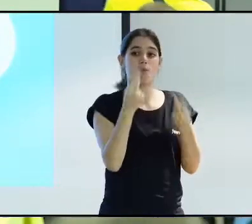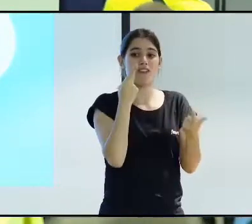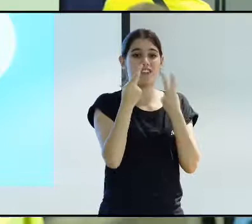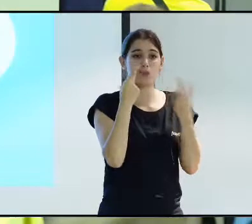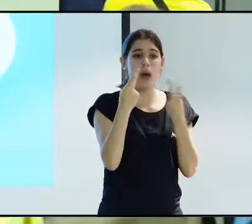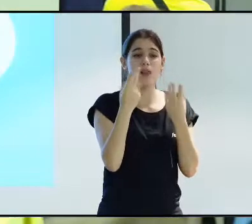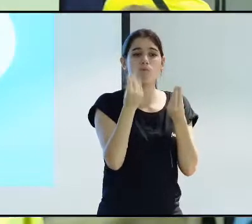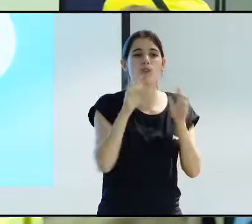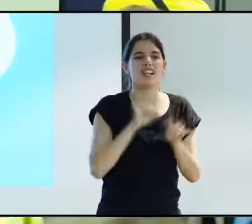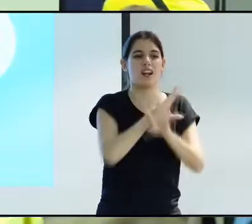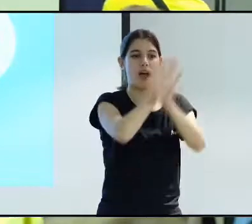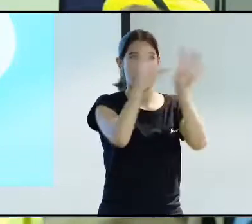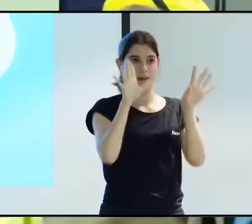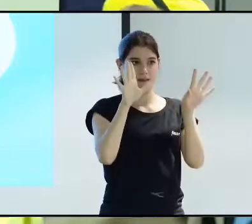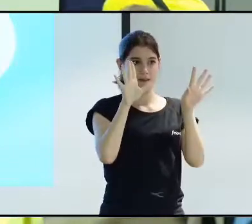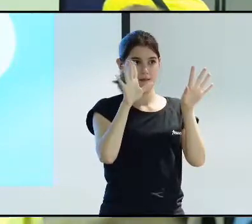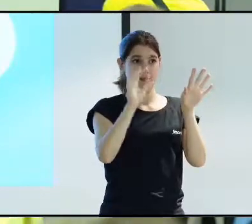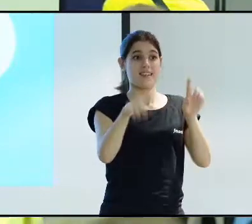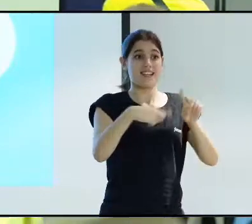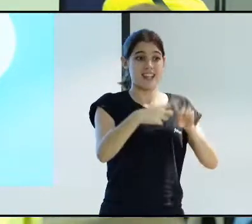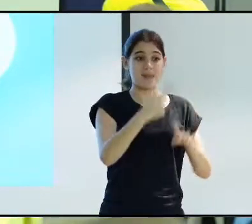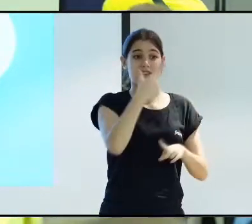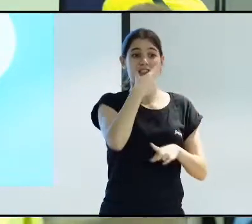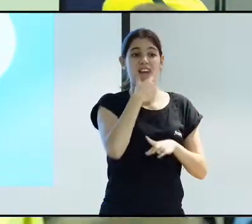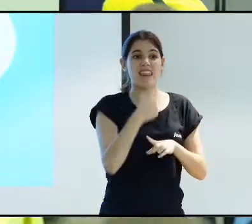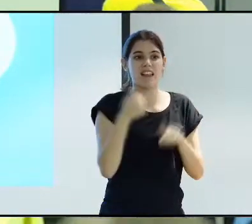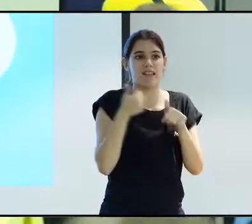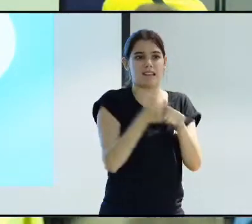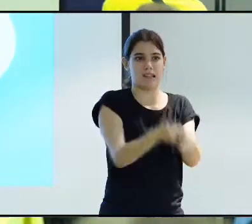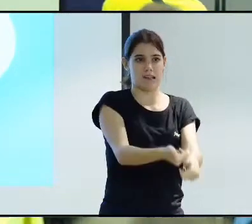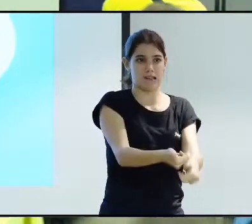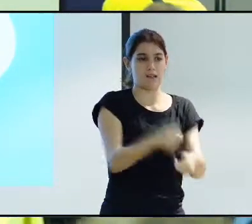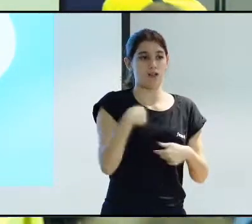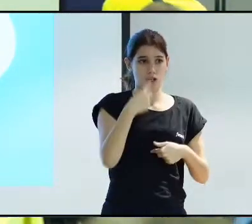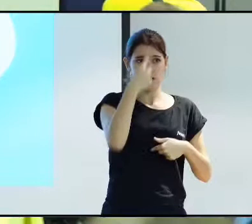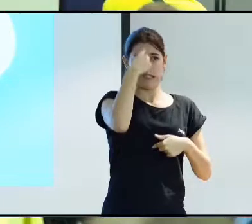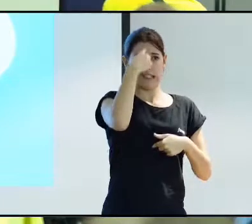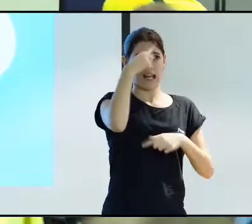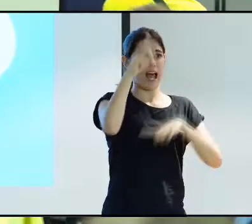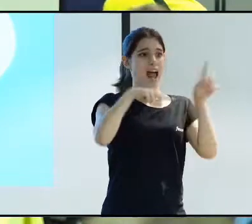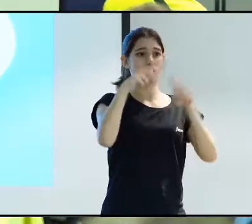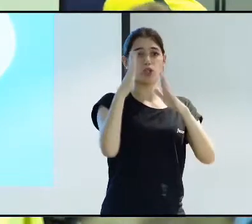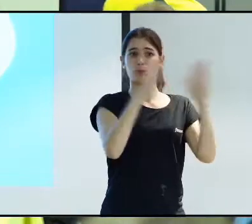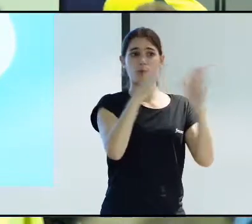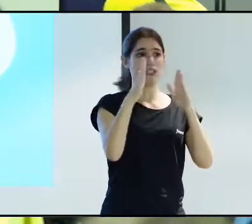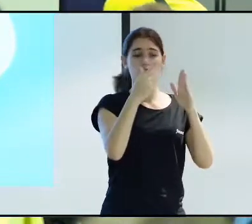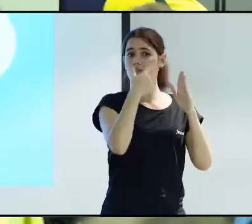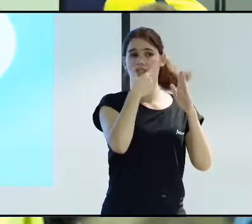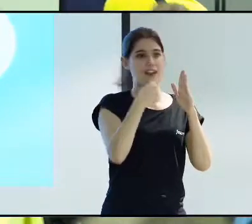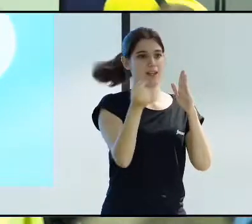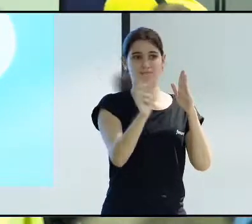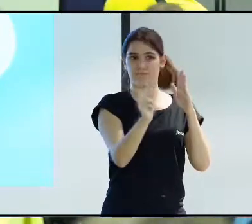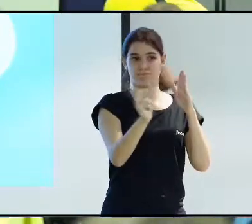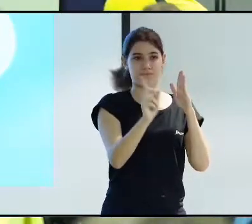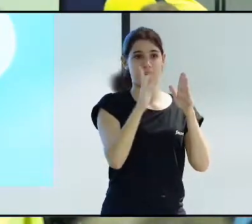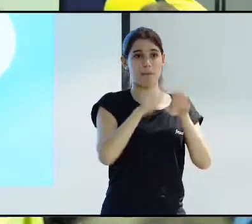make a highly visual presentation that's very clear, and I want to make sure that it should be easy to be followed.